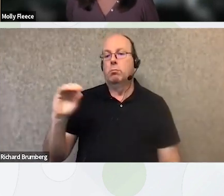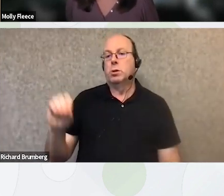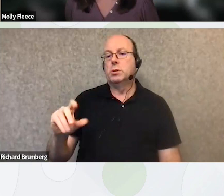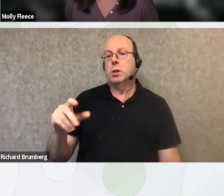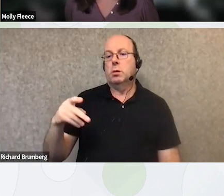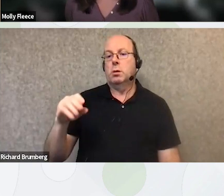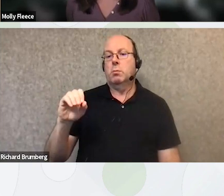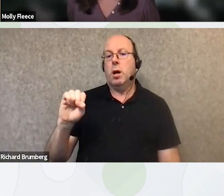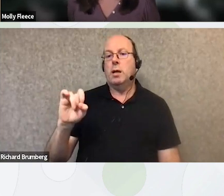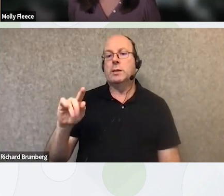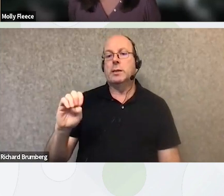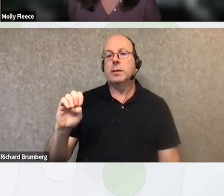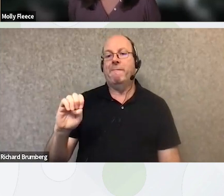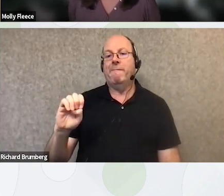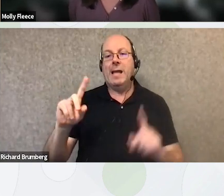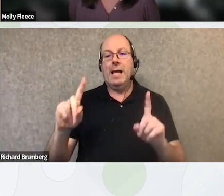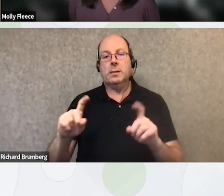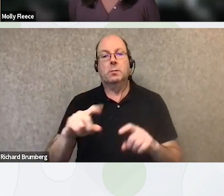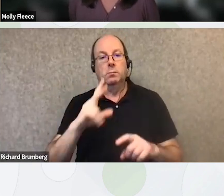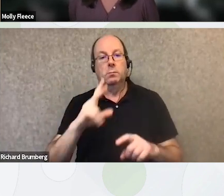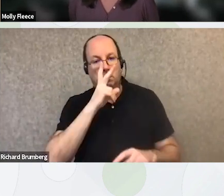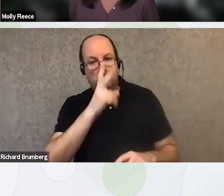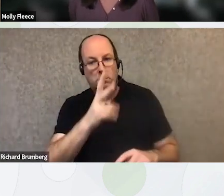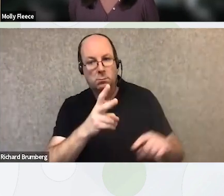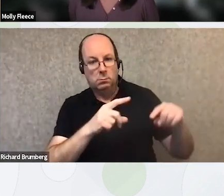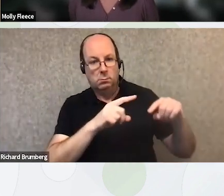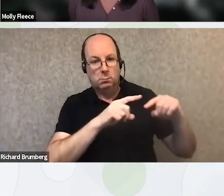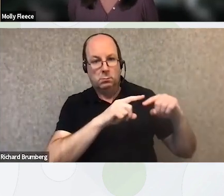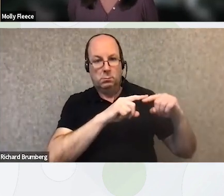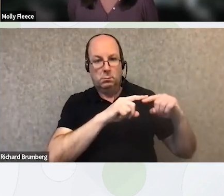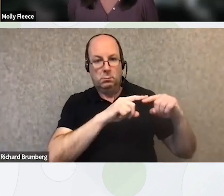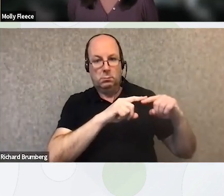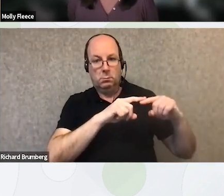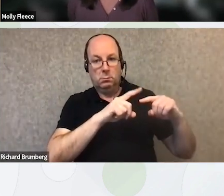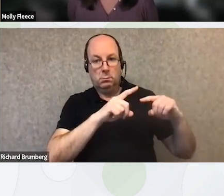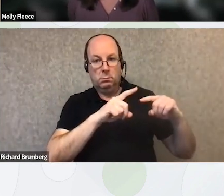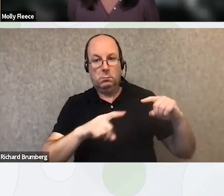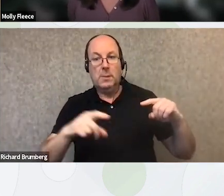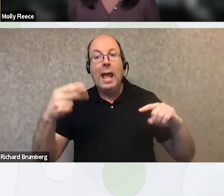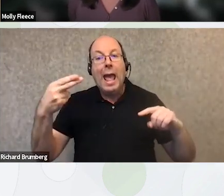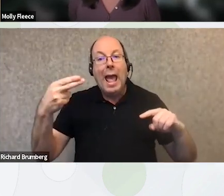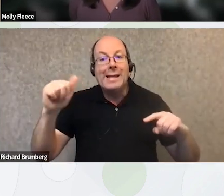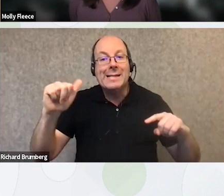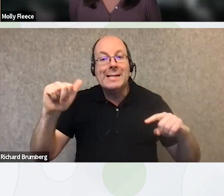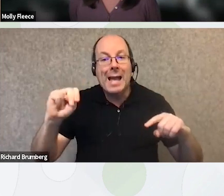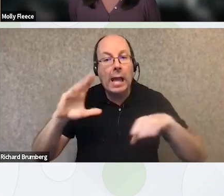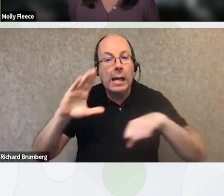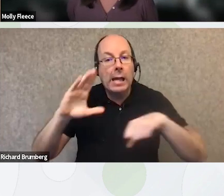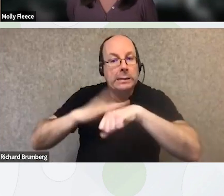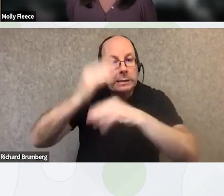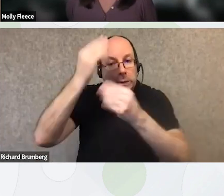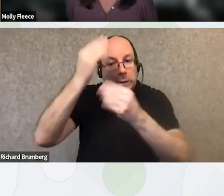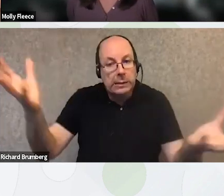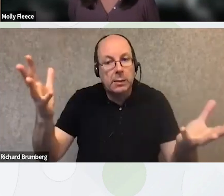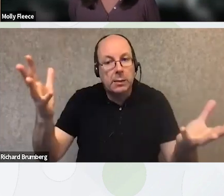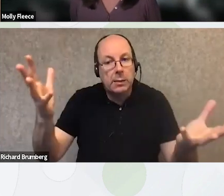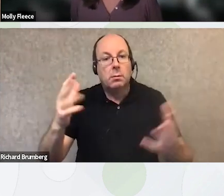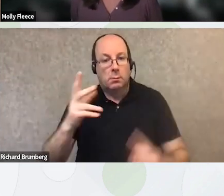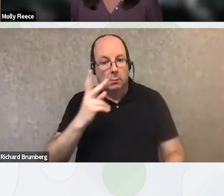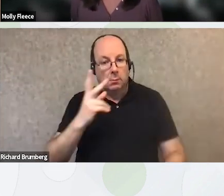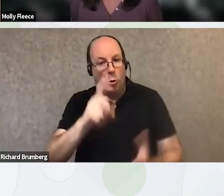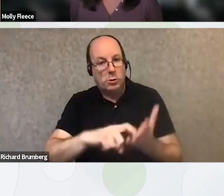United States. And you can see about the time that Health Advisory Network alert was issued, you could see a change